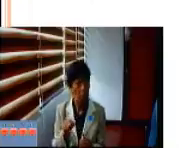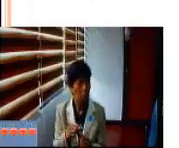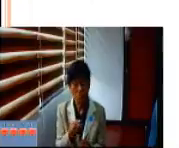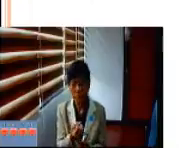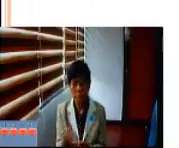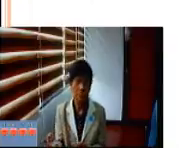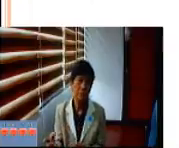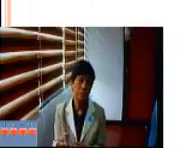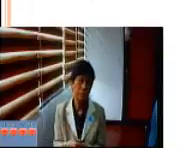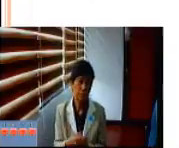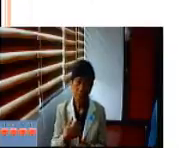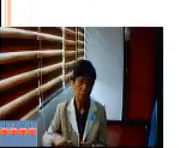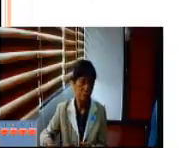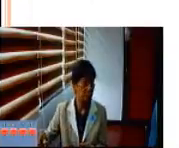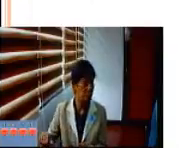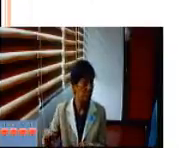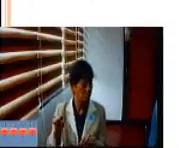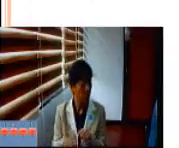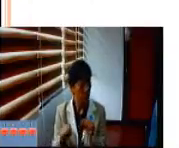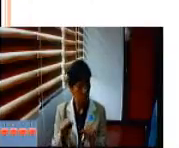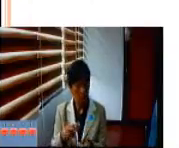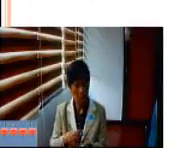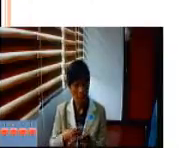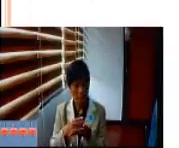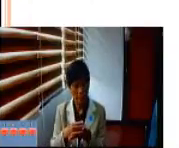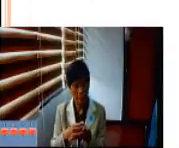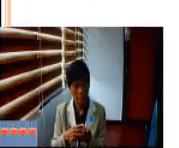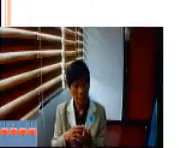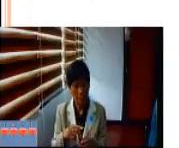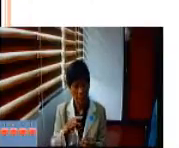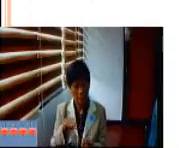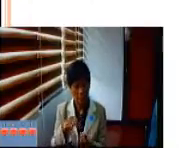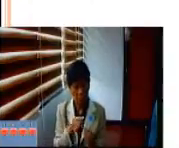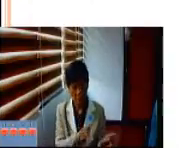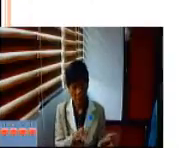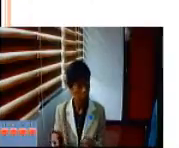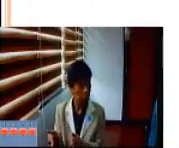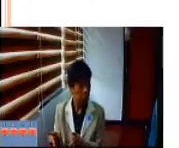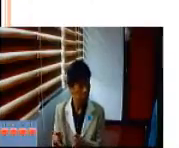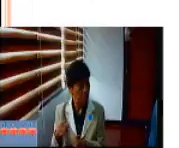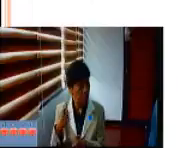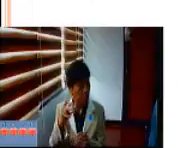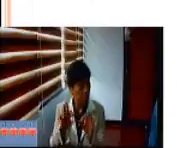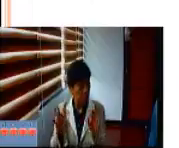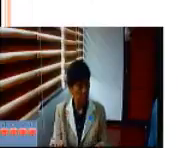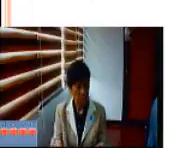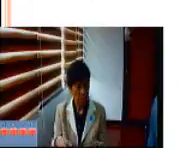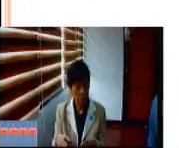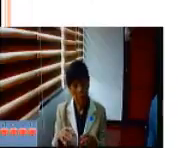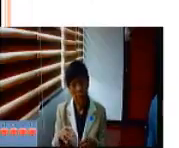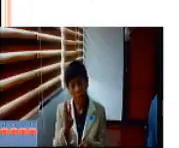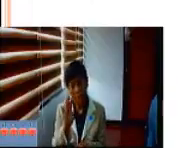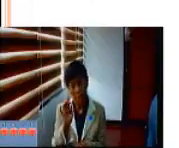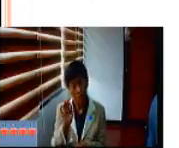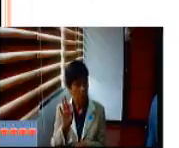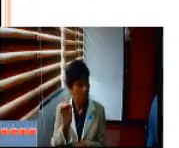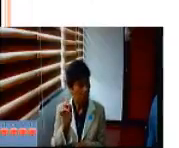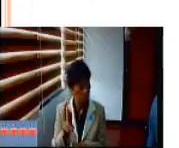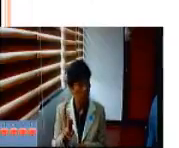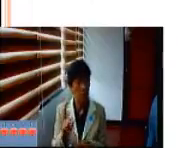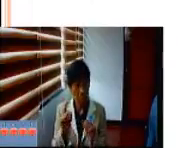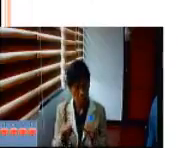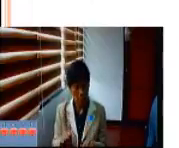cetera. So that we can help out in terms of planning for that strategic framework that BIFAR would be able to implement on the